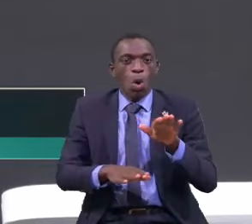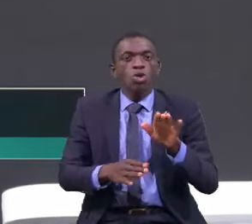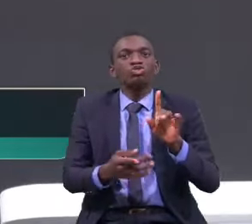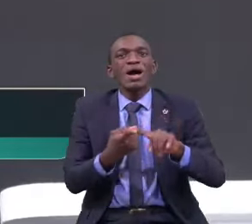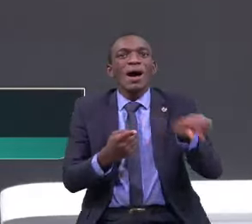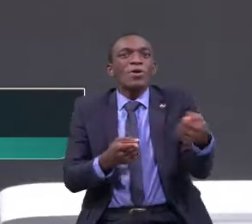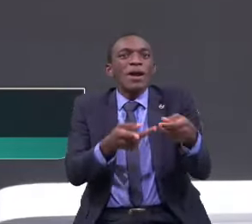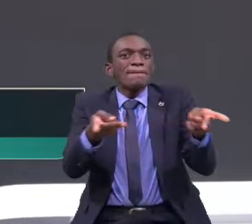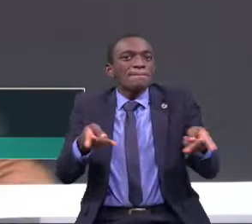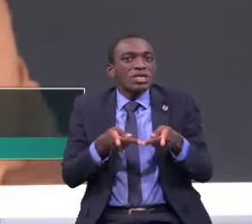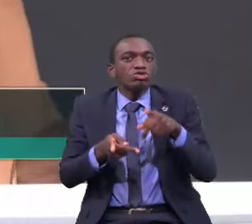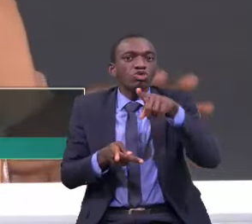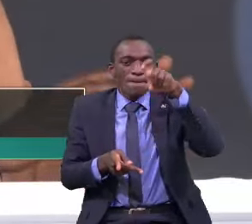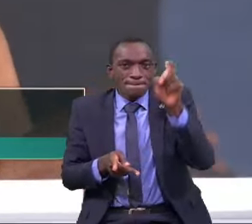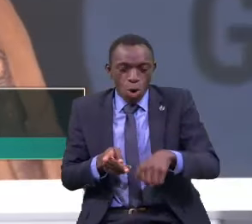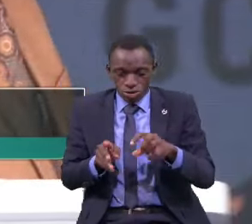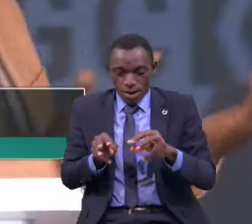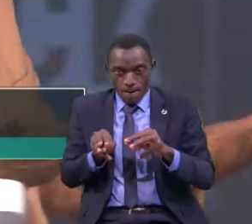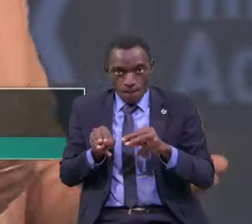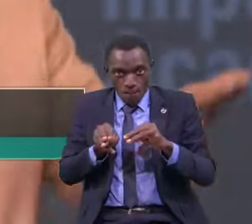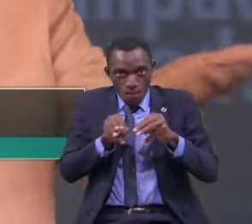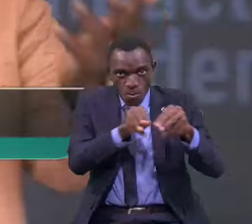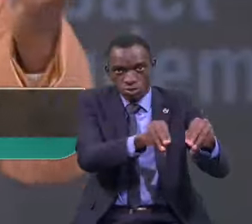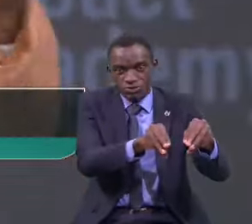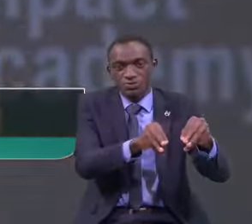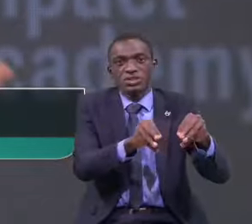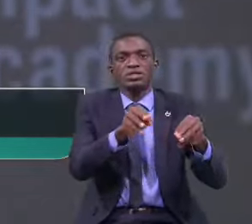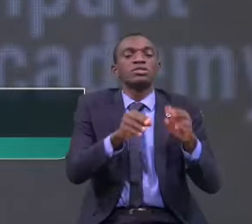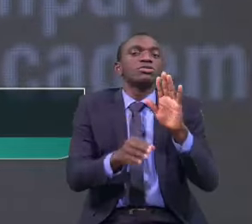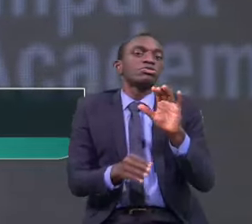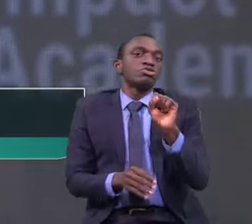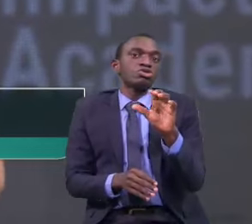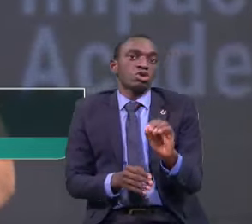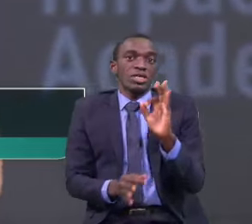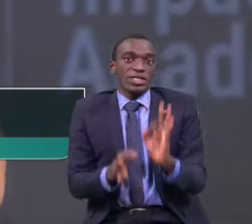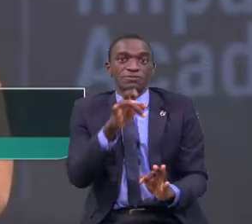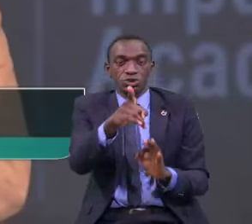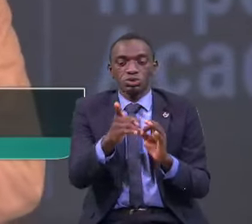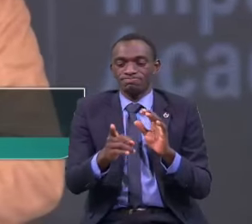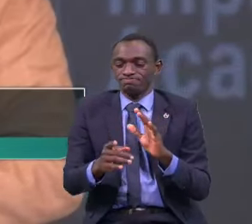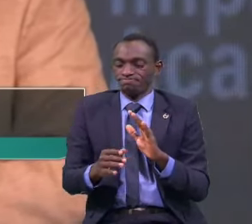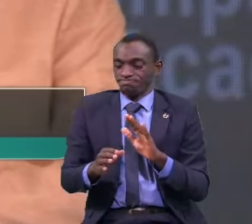takes motion. And so if you're going to go from grace to glory,